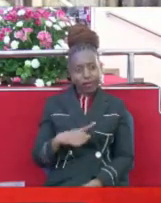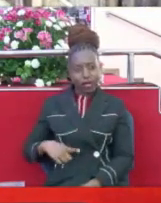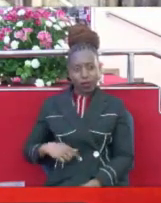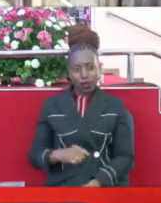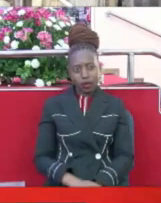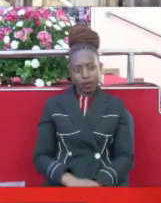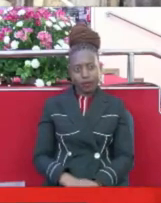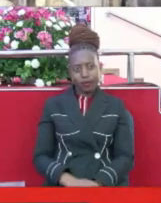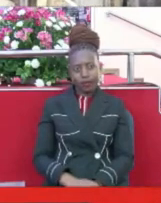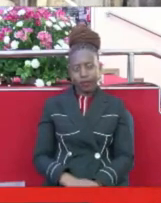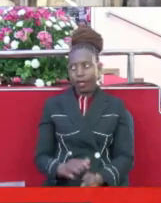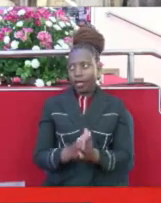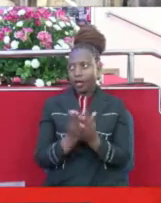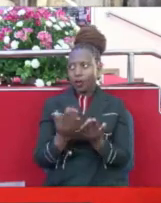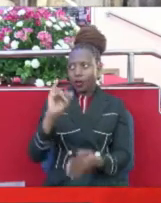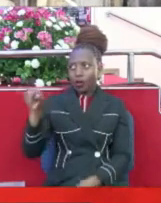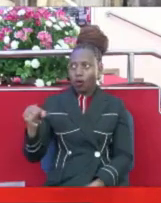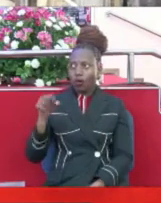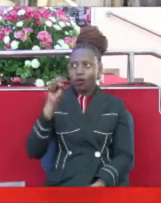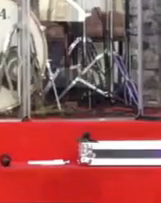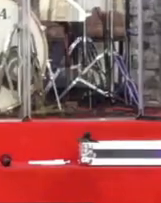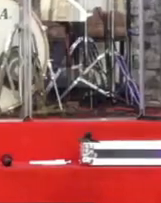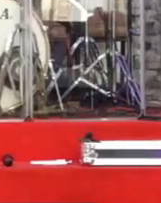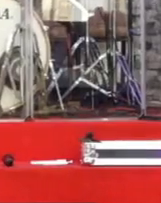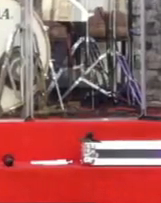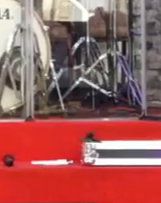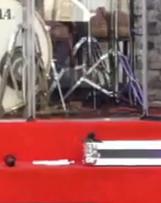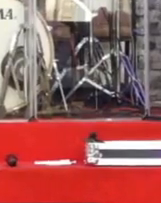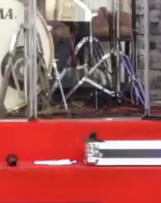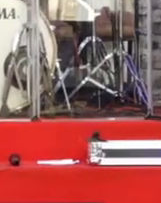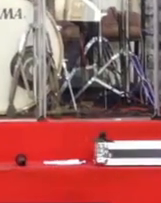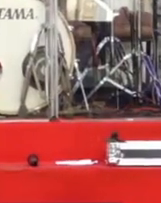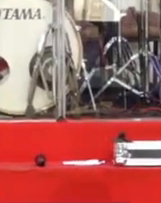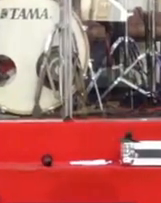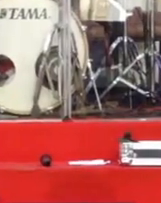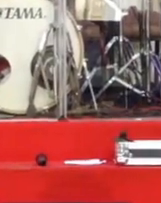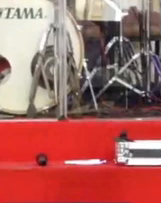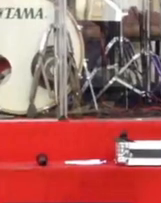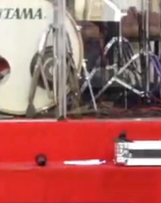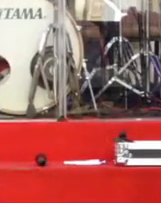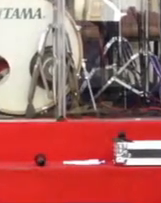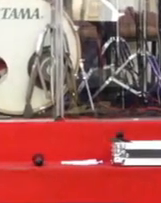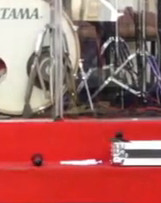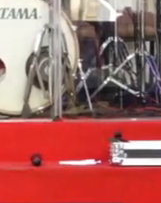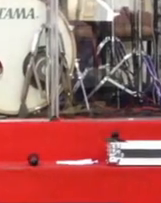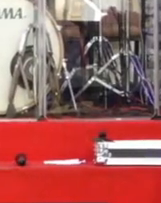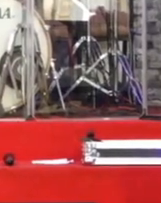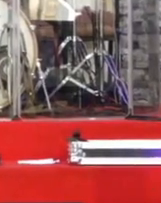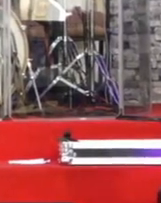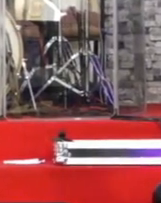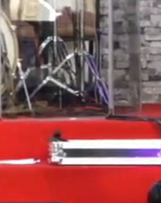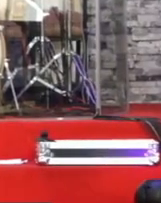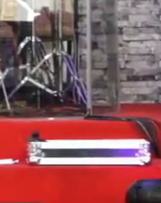verse 15. Joshua 24:15 biblia inasema vile. Praise the name of the Lord. Bwana asifiwe. In Acts 16:31 it says